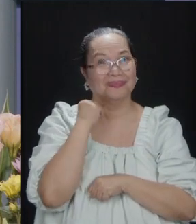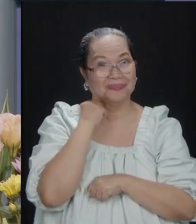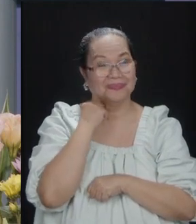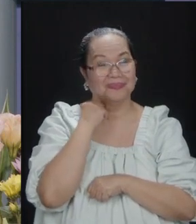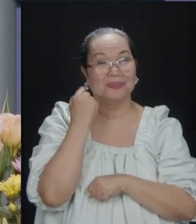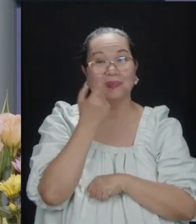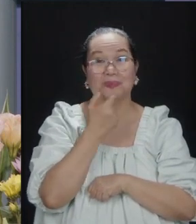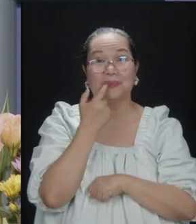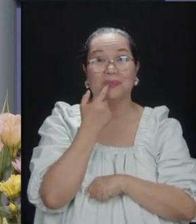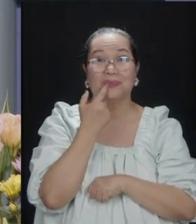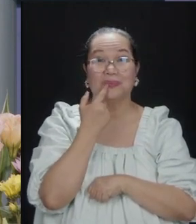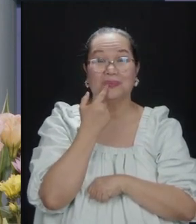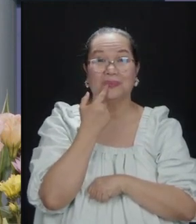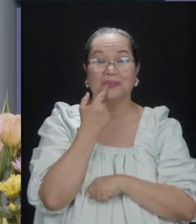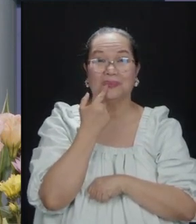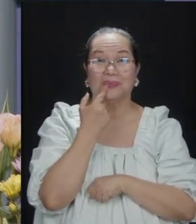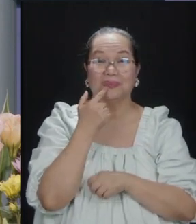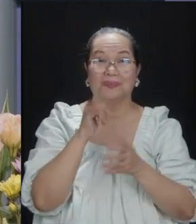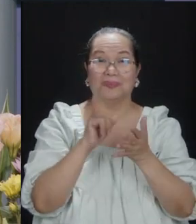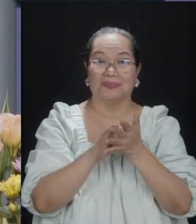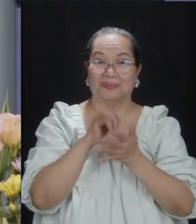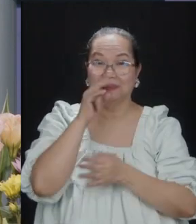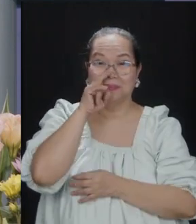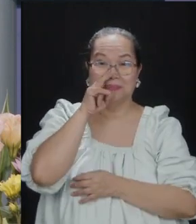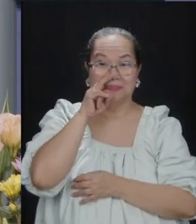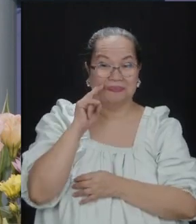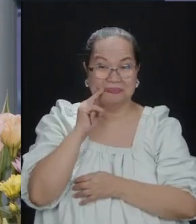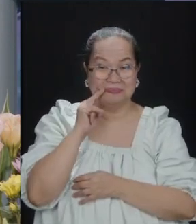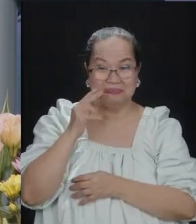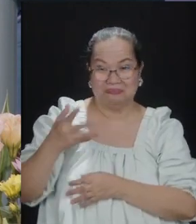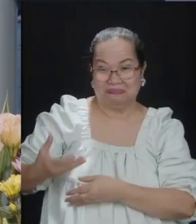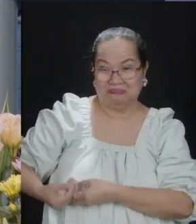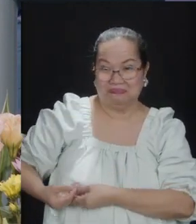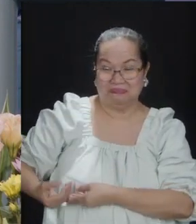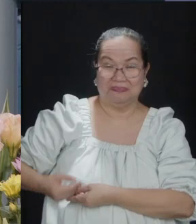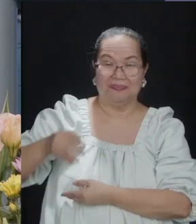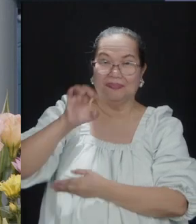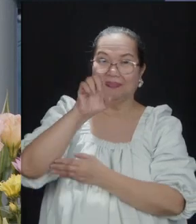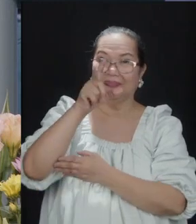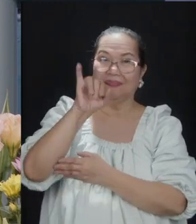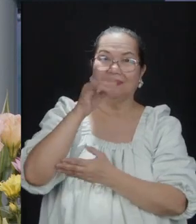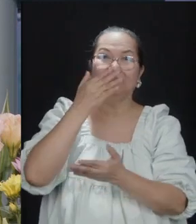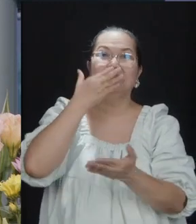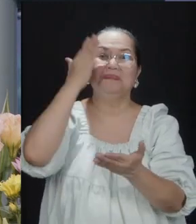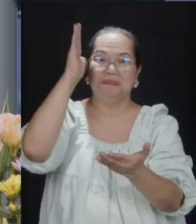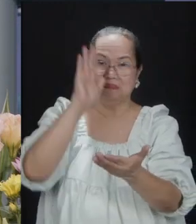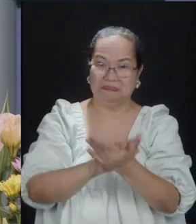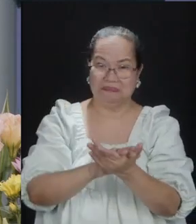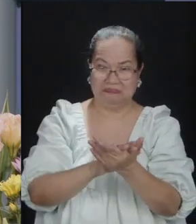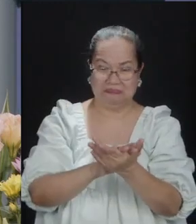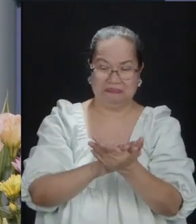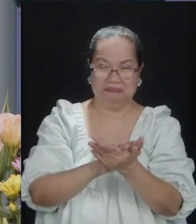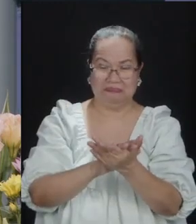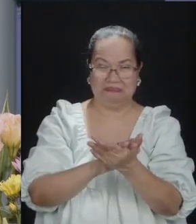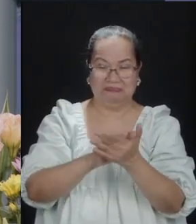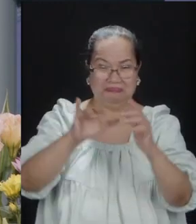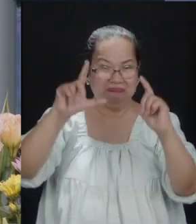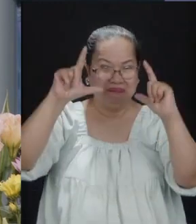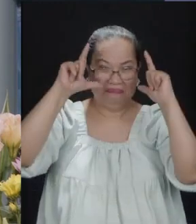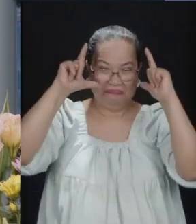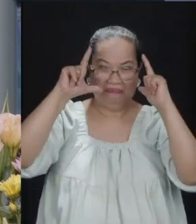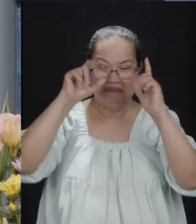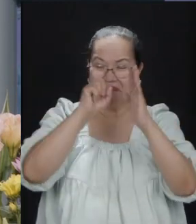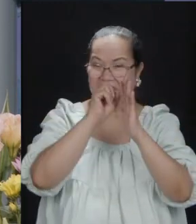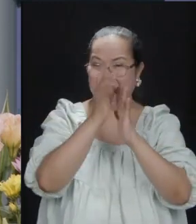then was corrupt. Eli's sons were predators. They were